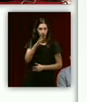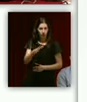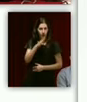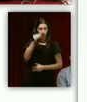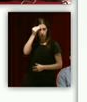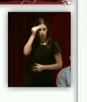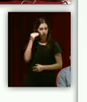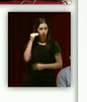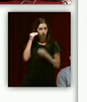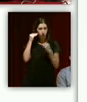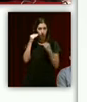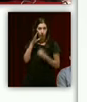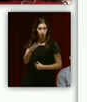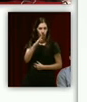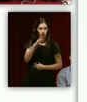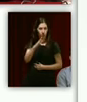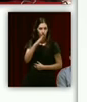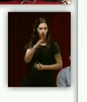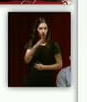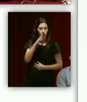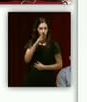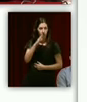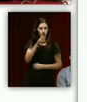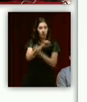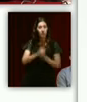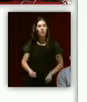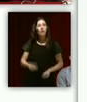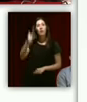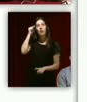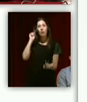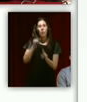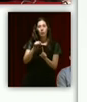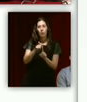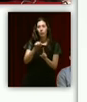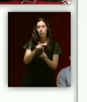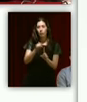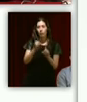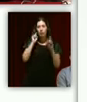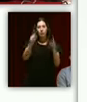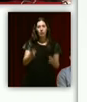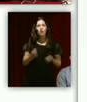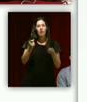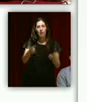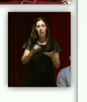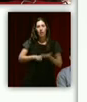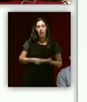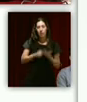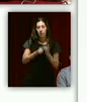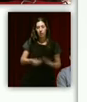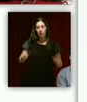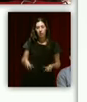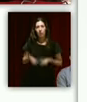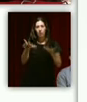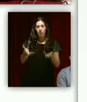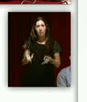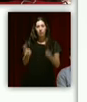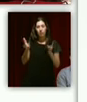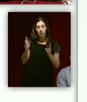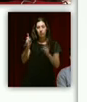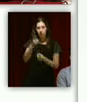what they do with the hands. I find it really impossible. So, given this premise, giving an